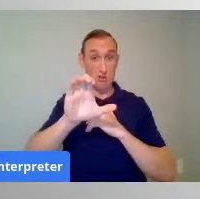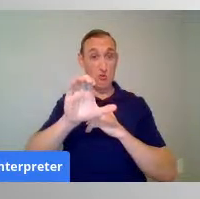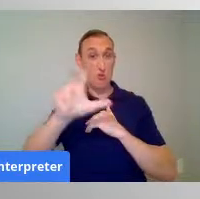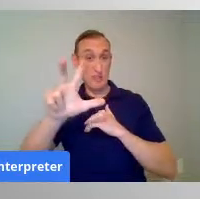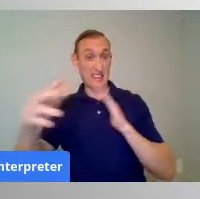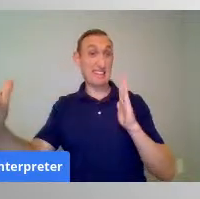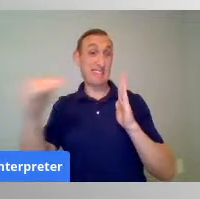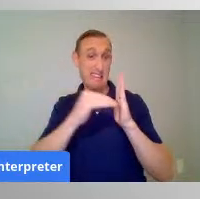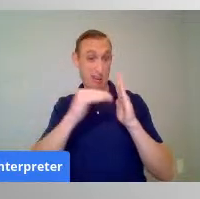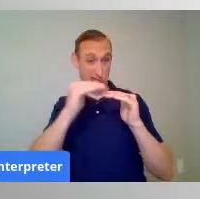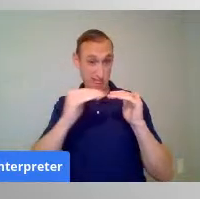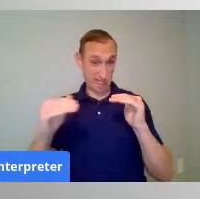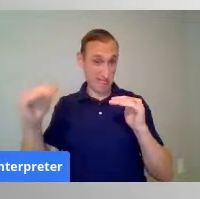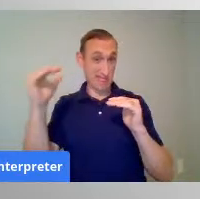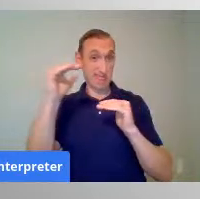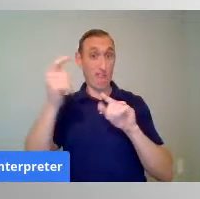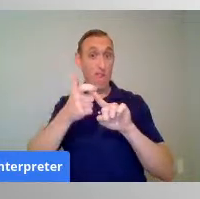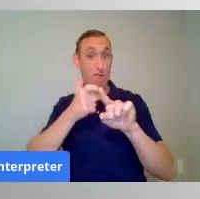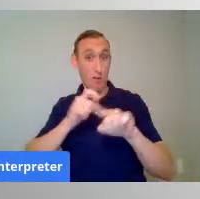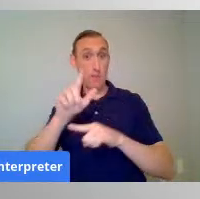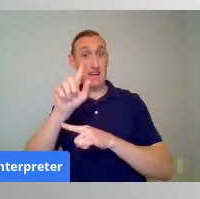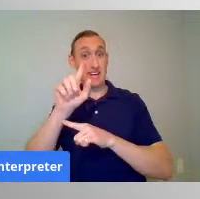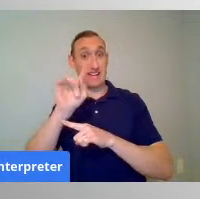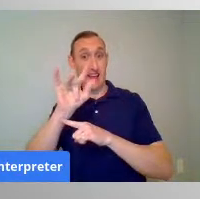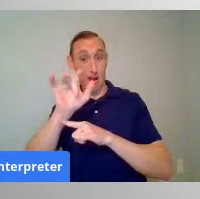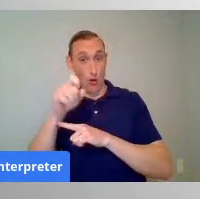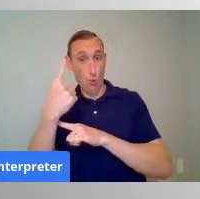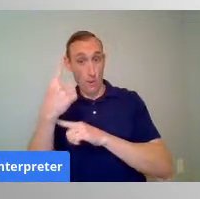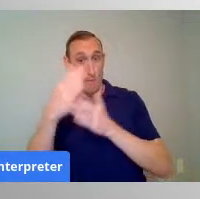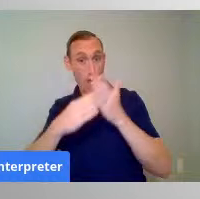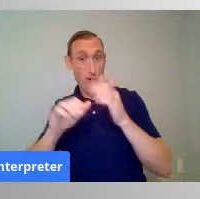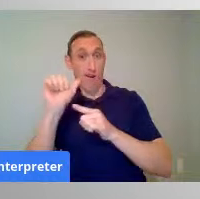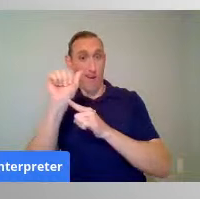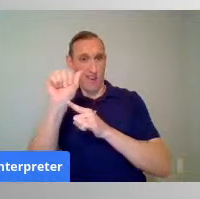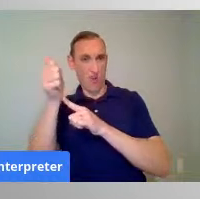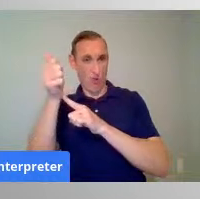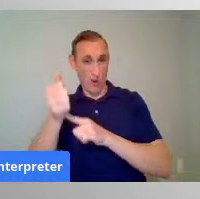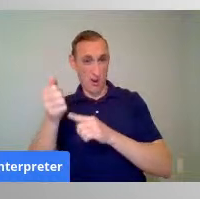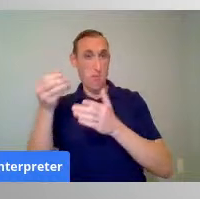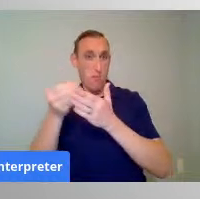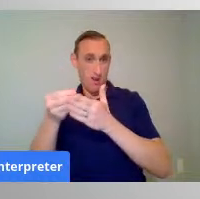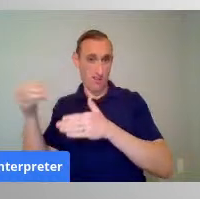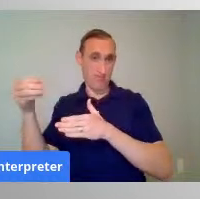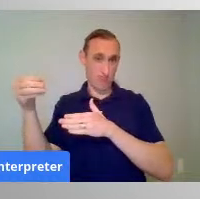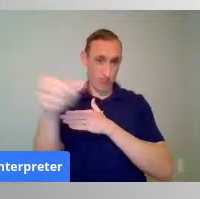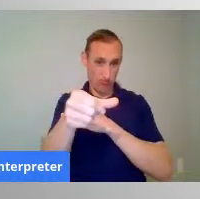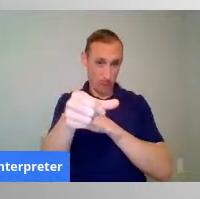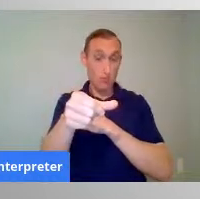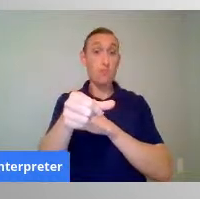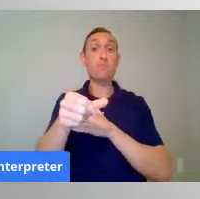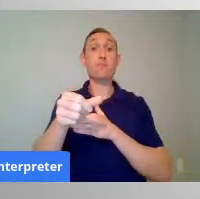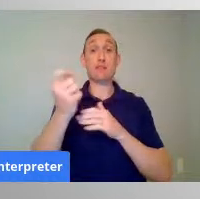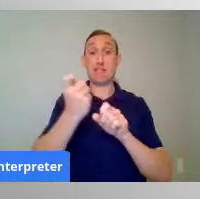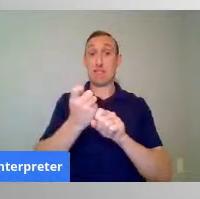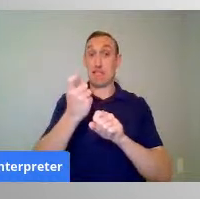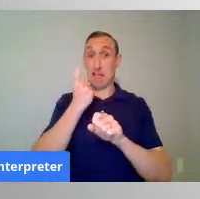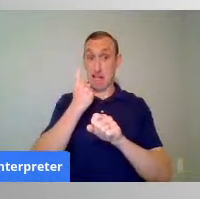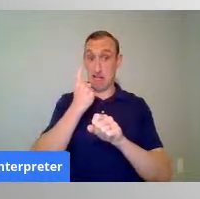$603,000 out of Title I Part A set aside grant funds. Last year, because of